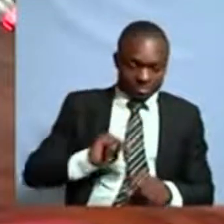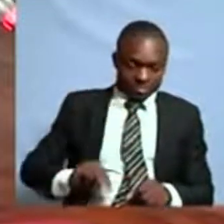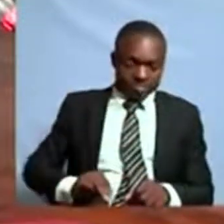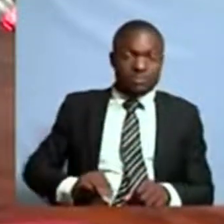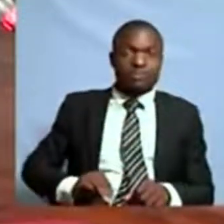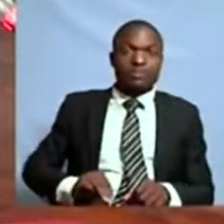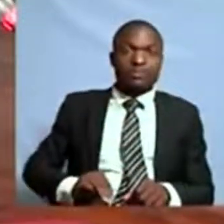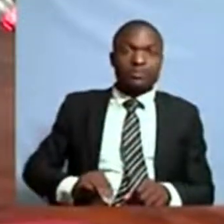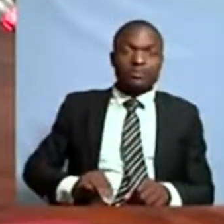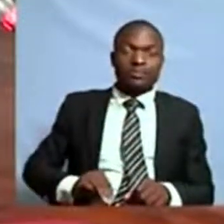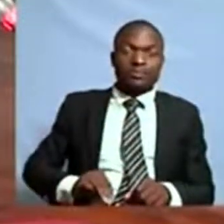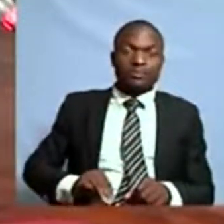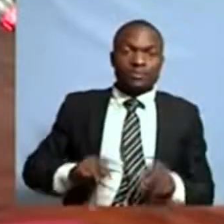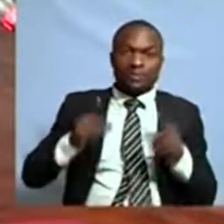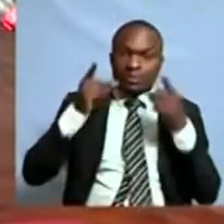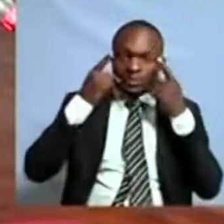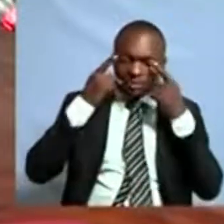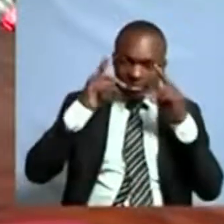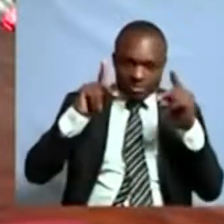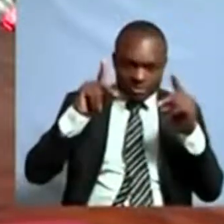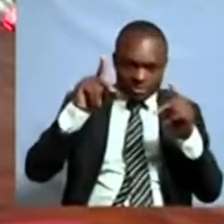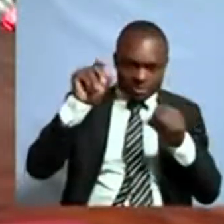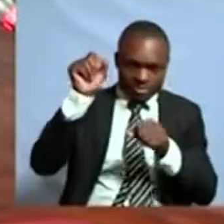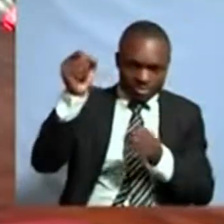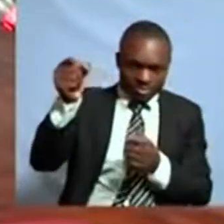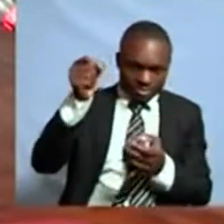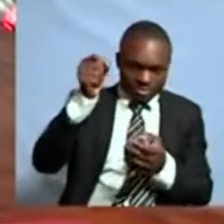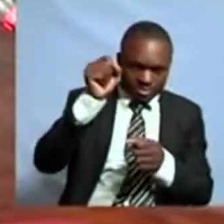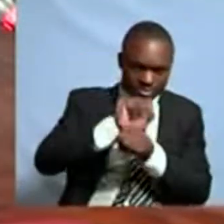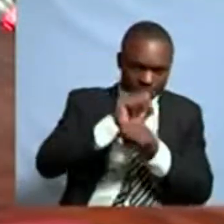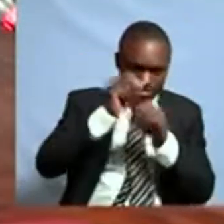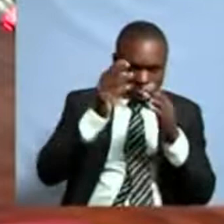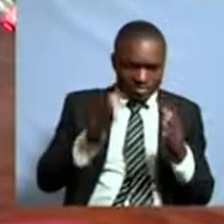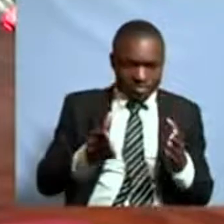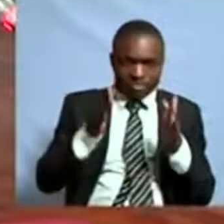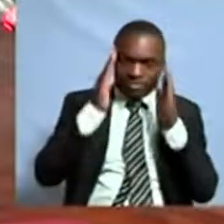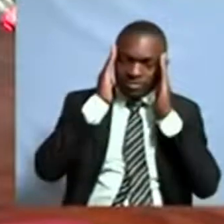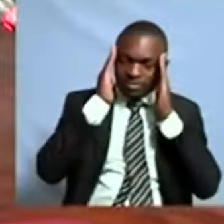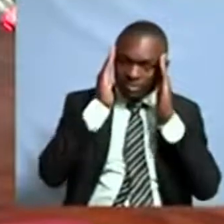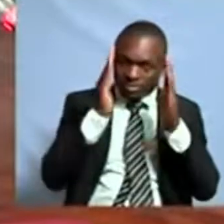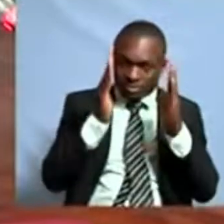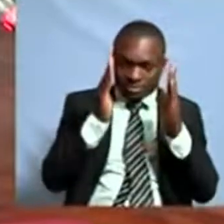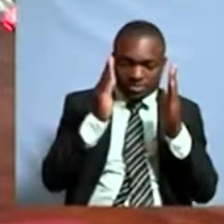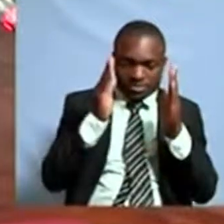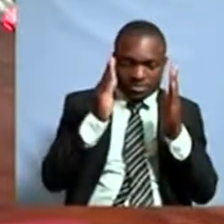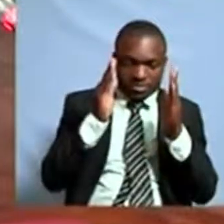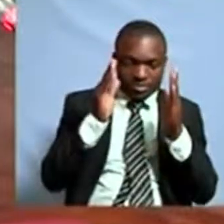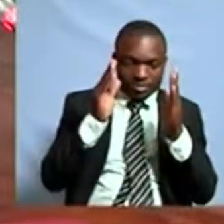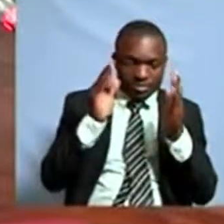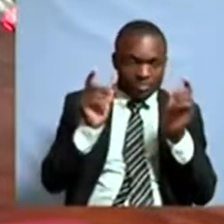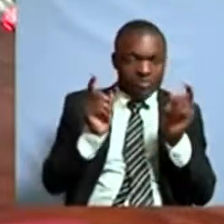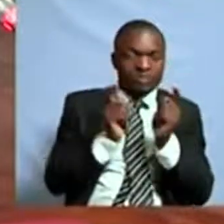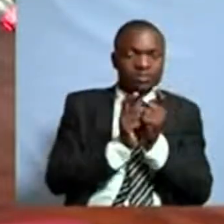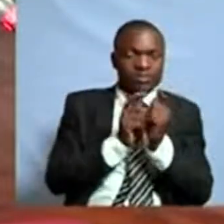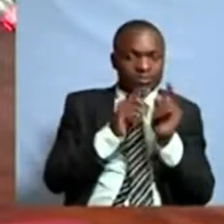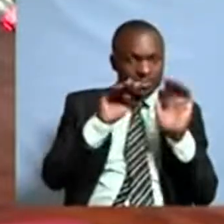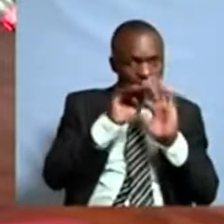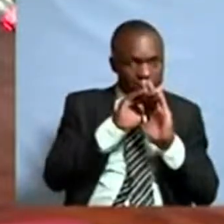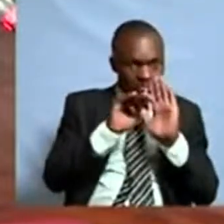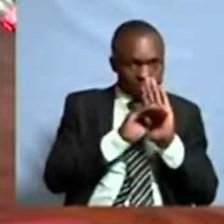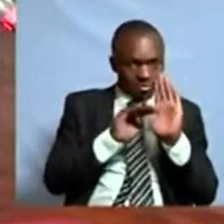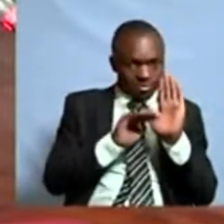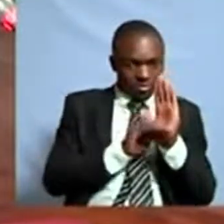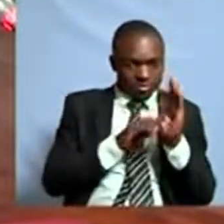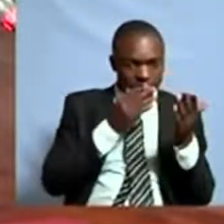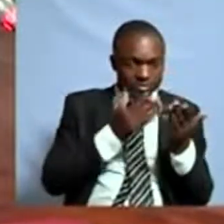that for employers to be committed to remitting the pensions, you know, as you are aware,